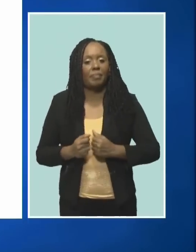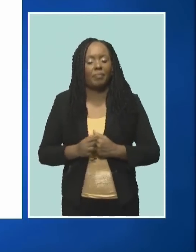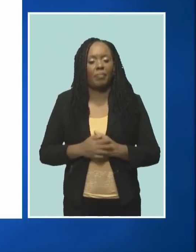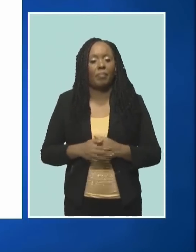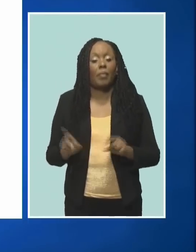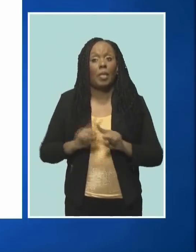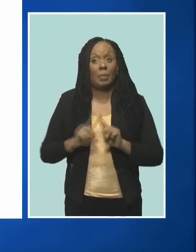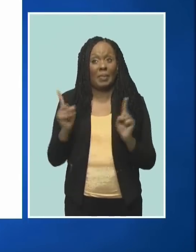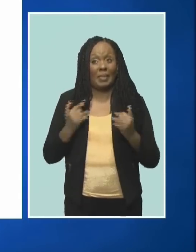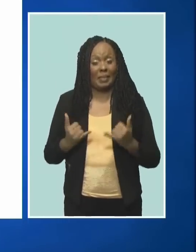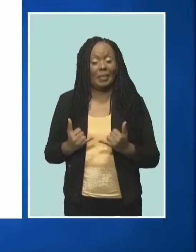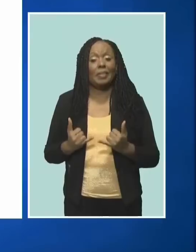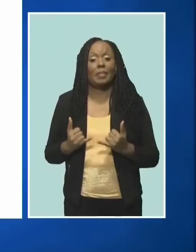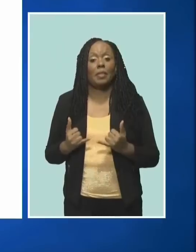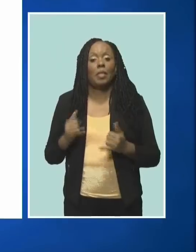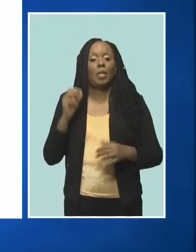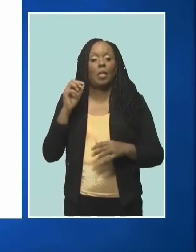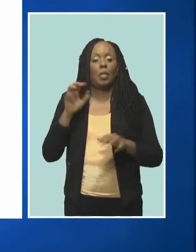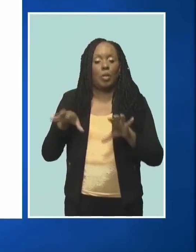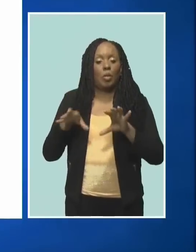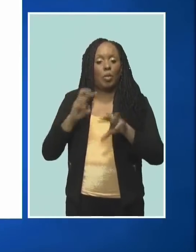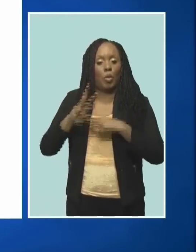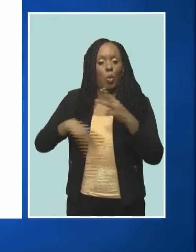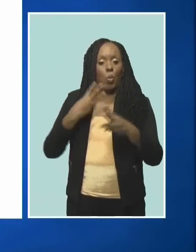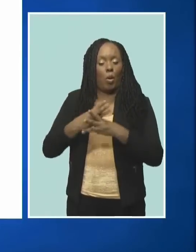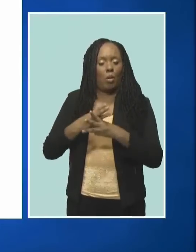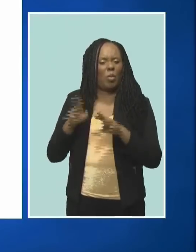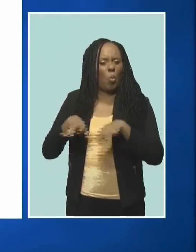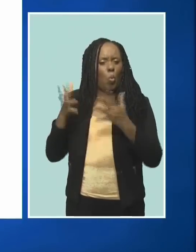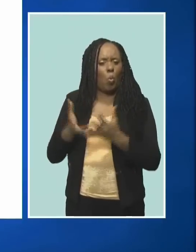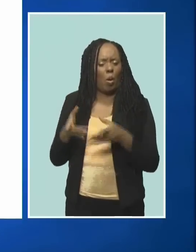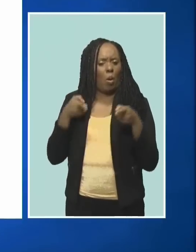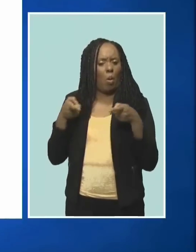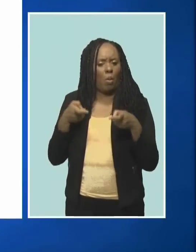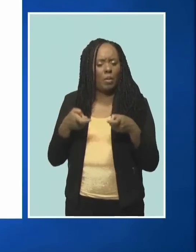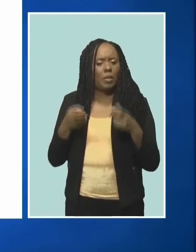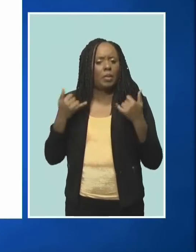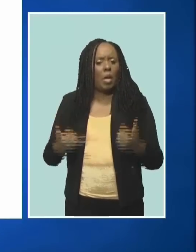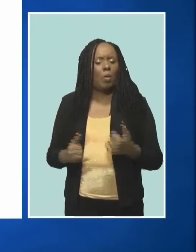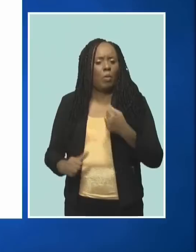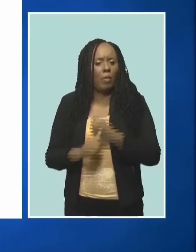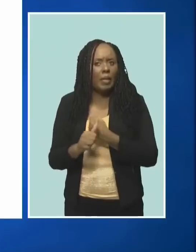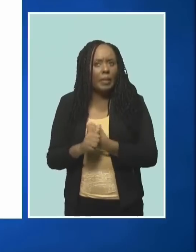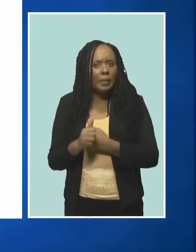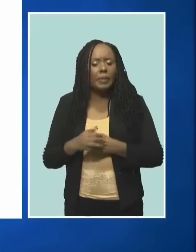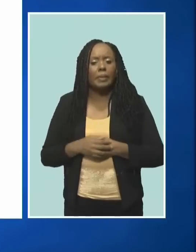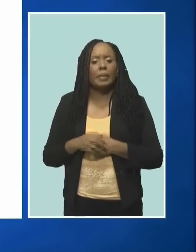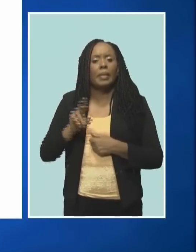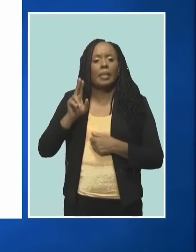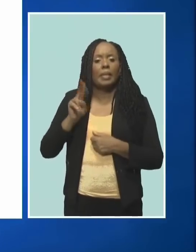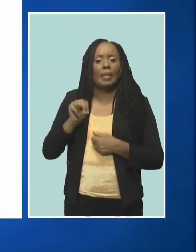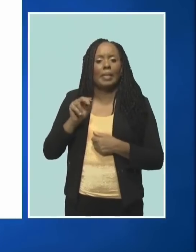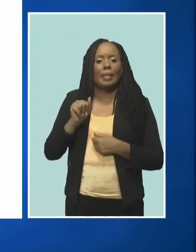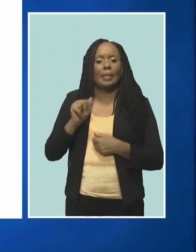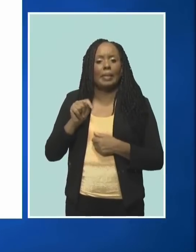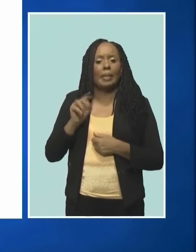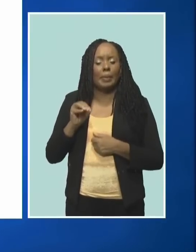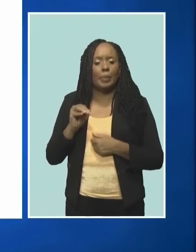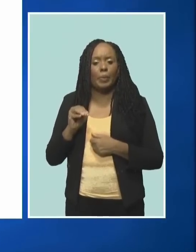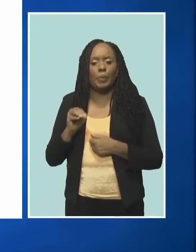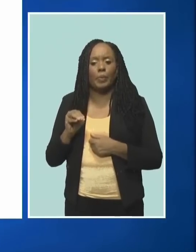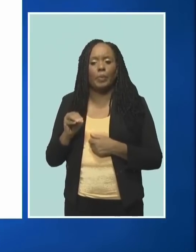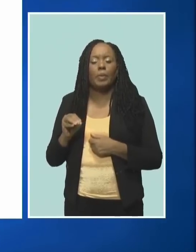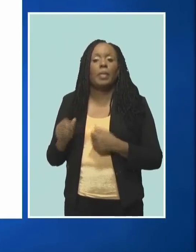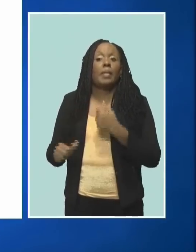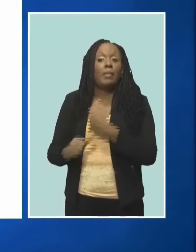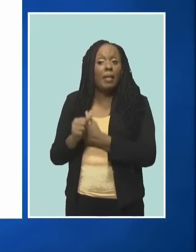at the fact that world order is threatened. The NATO is threatened by President Trump. The